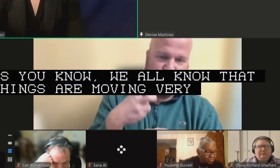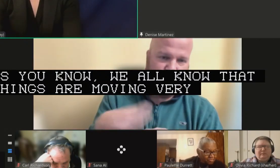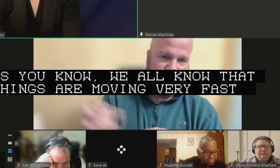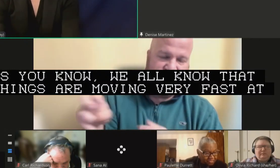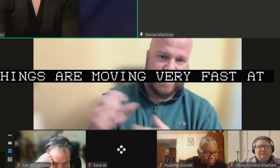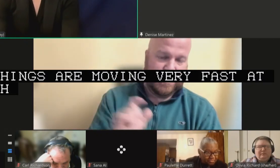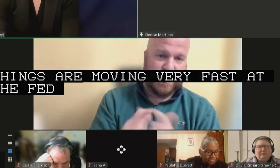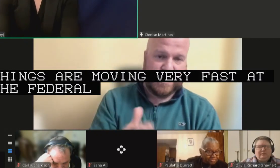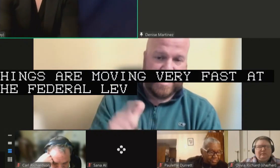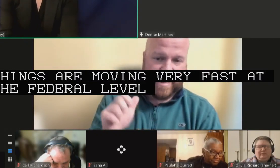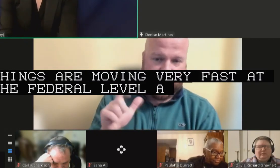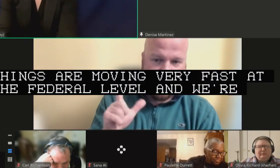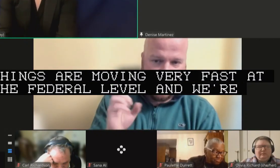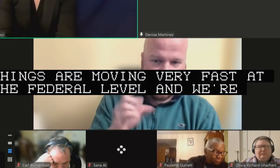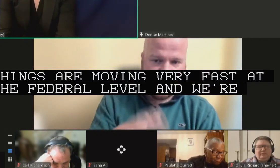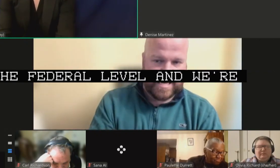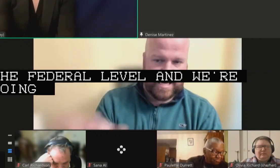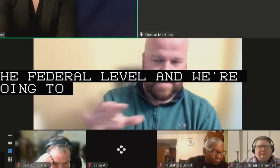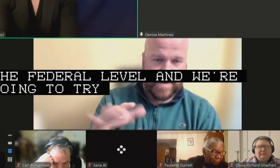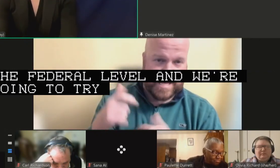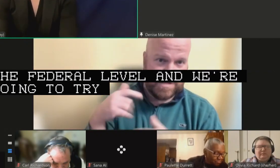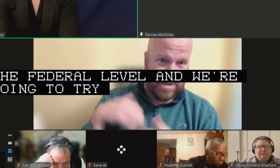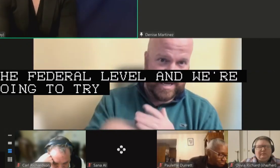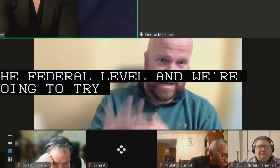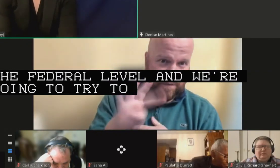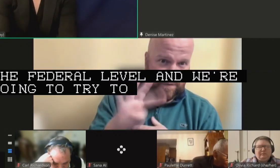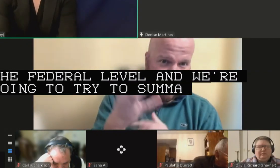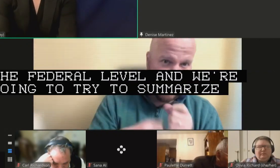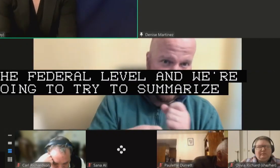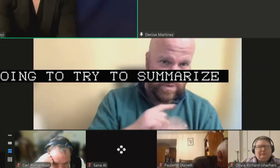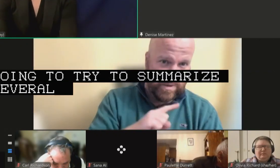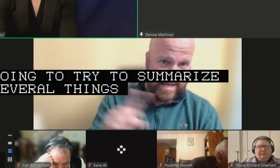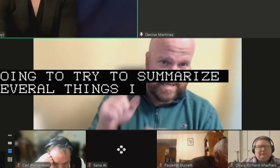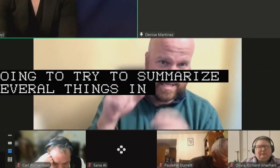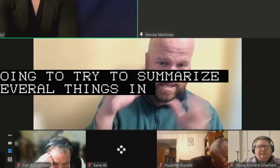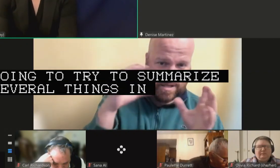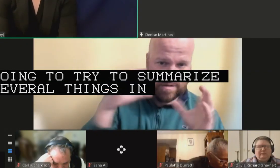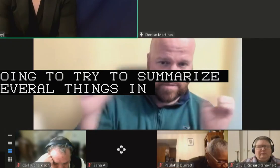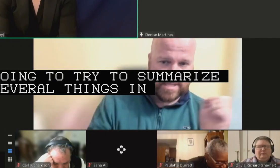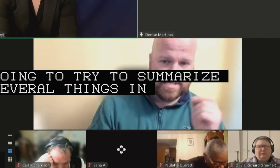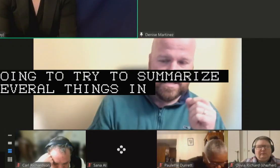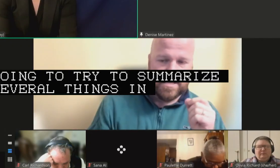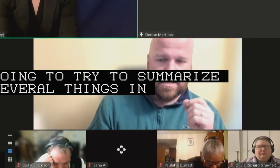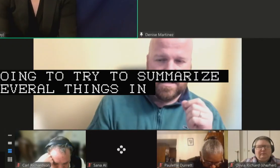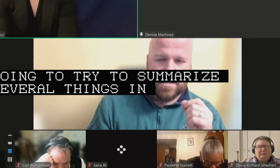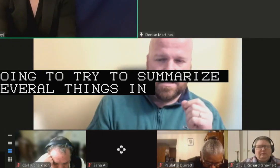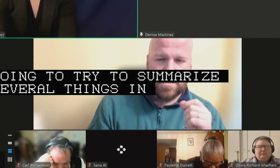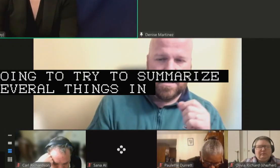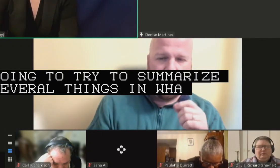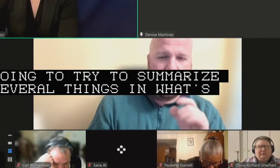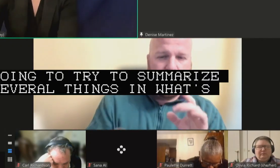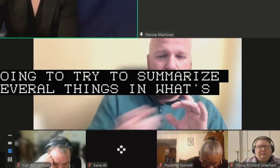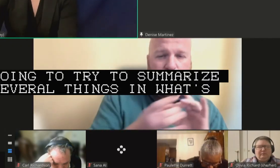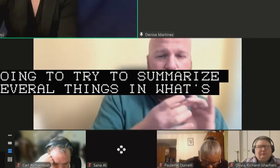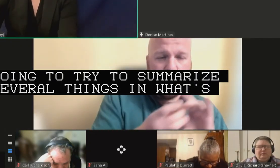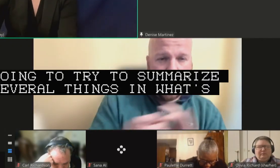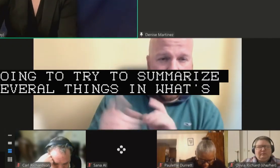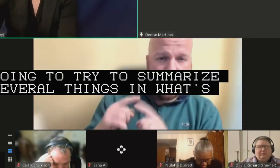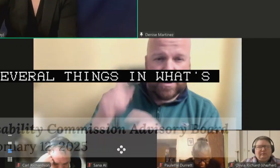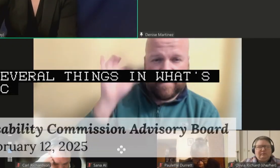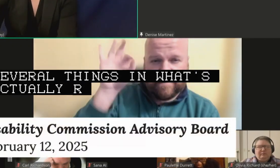things in what's actually rapidly shifting this landscape right now as we're entering this fourth week of a new president.